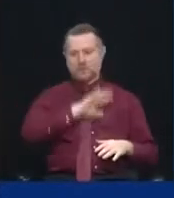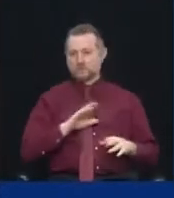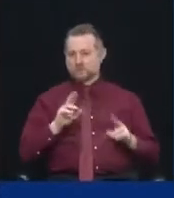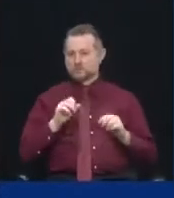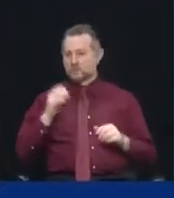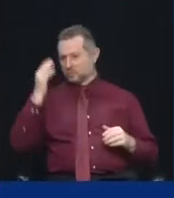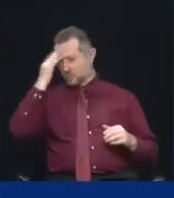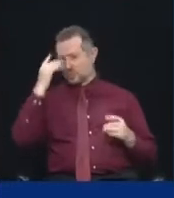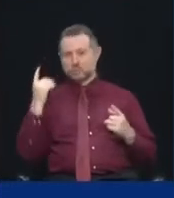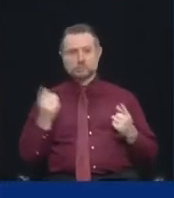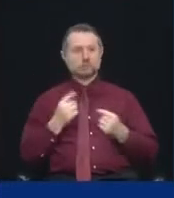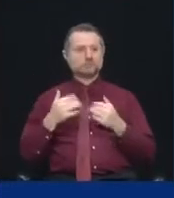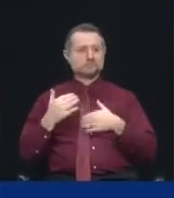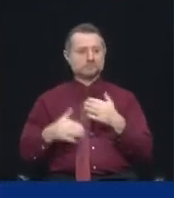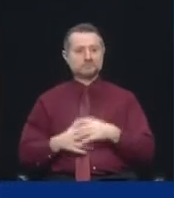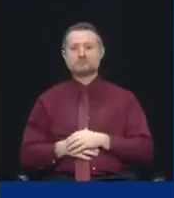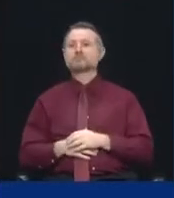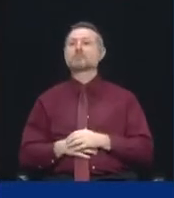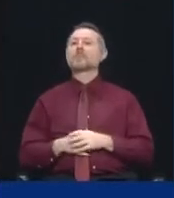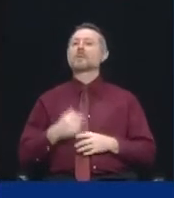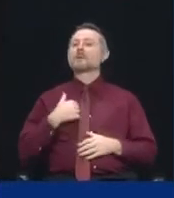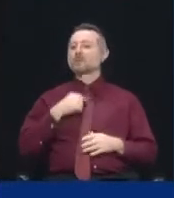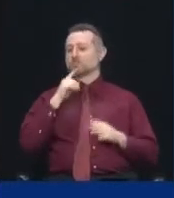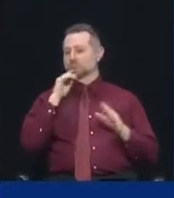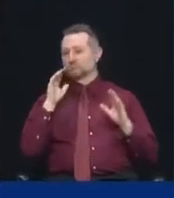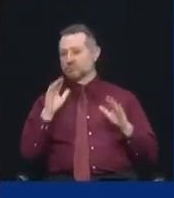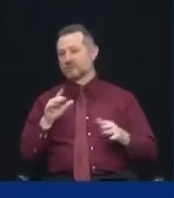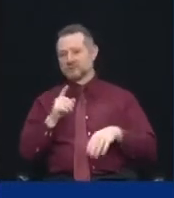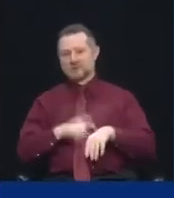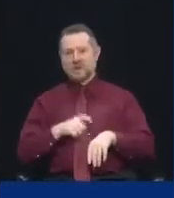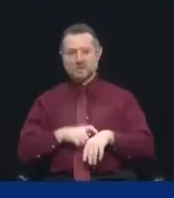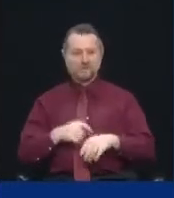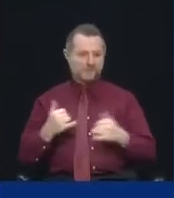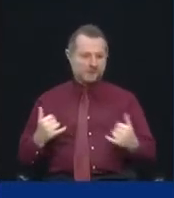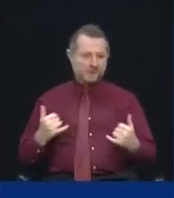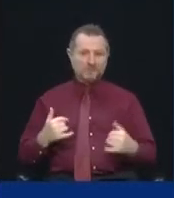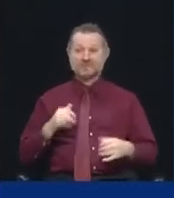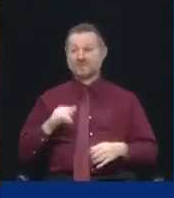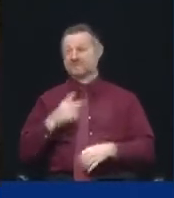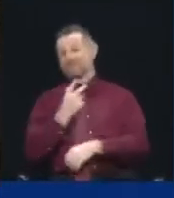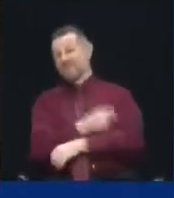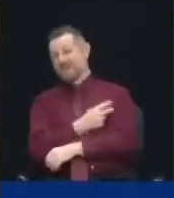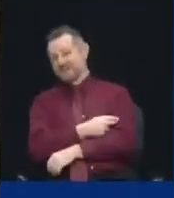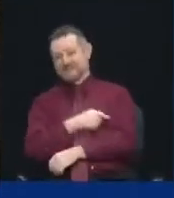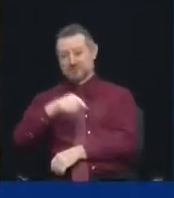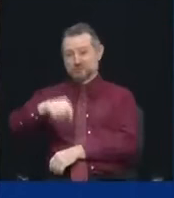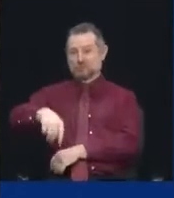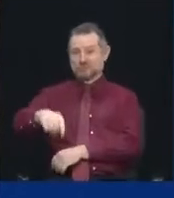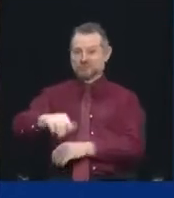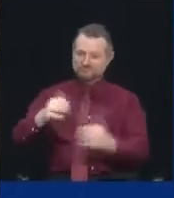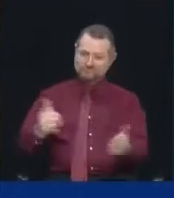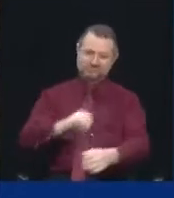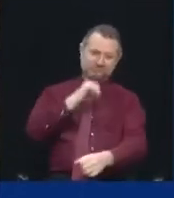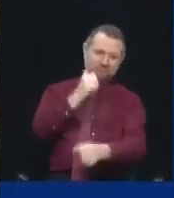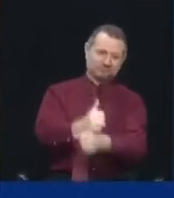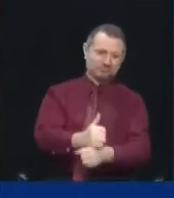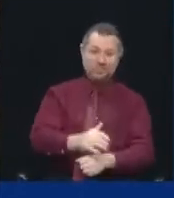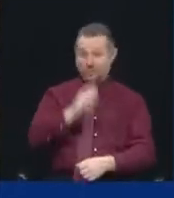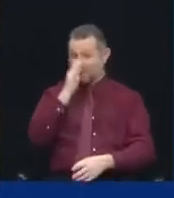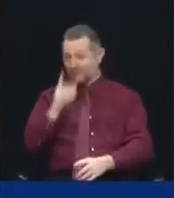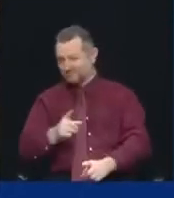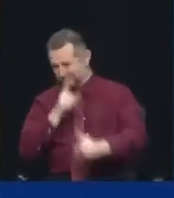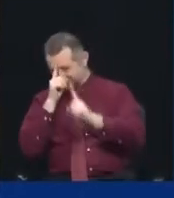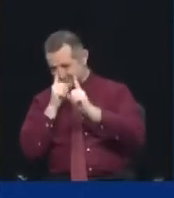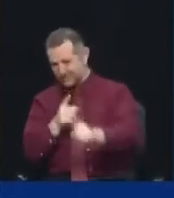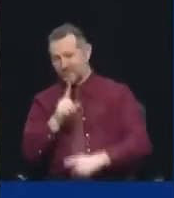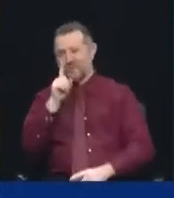So today, it's a great moment. This vaccination site had a target of 1,000 vaccines